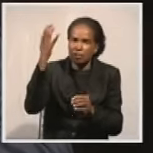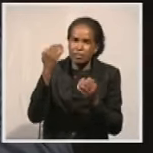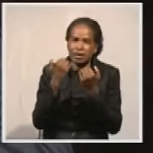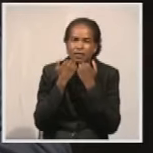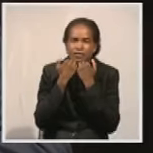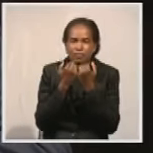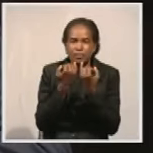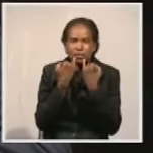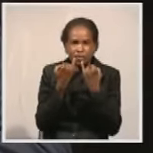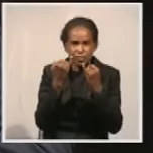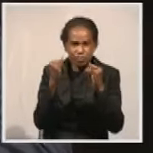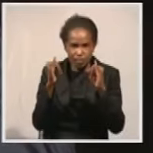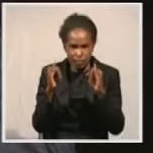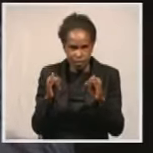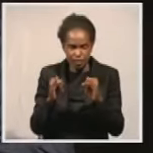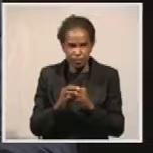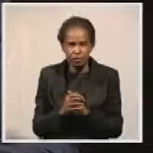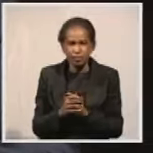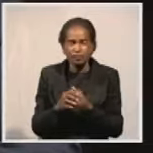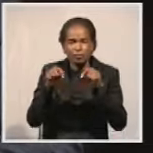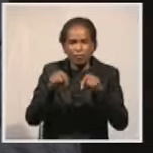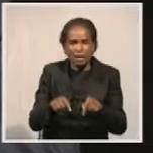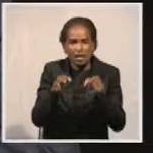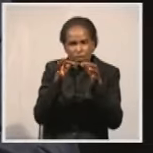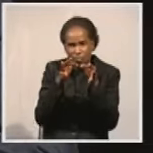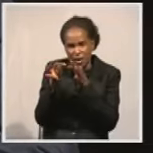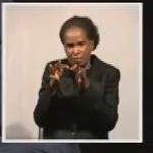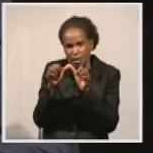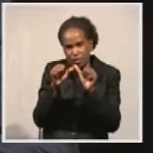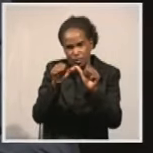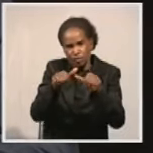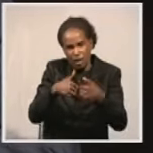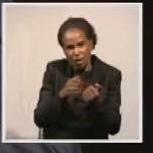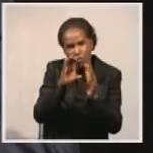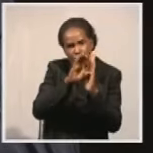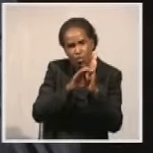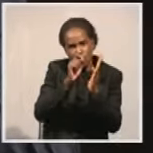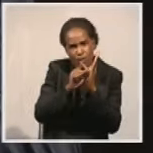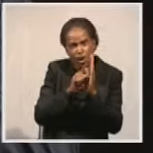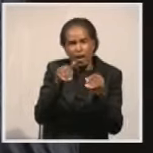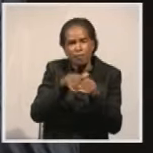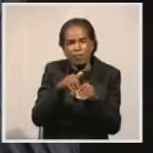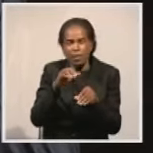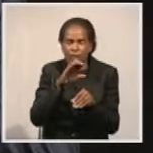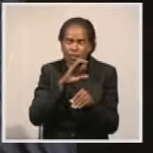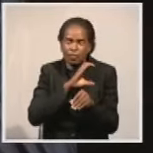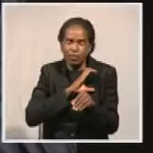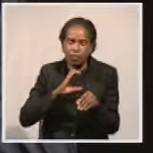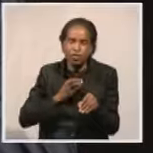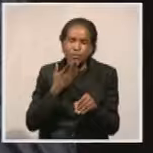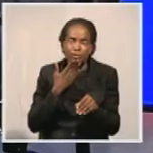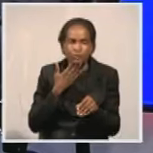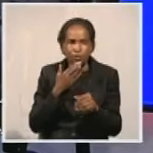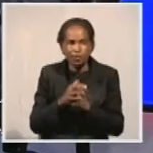course, with our discussion, unpacking the Constituent Assembly and how the Constitution was drafted. So you say now we are sitting with